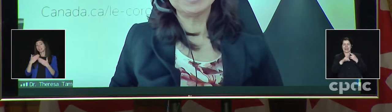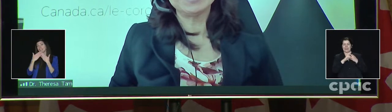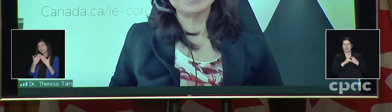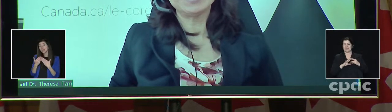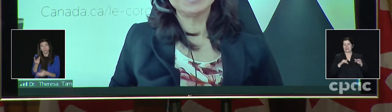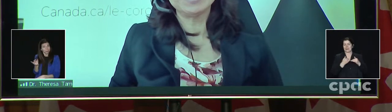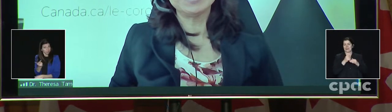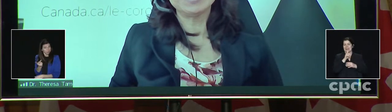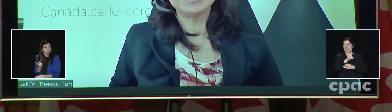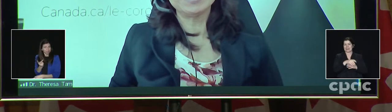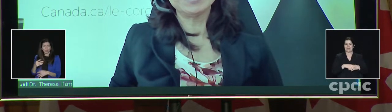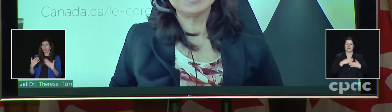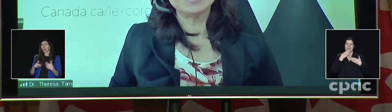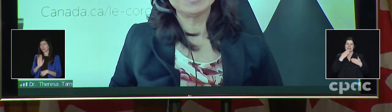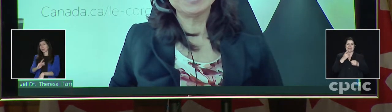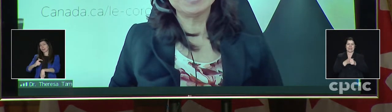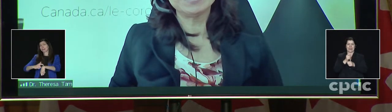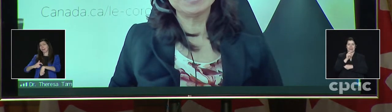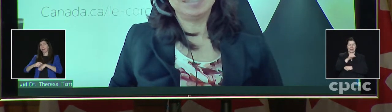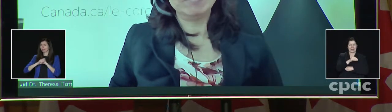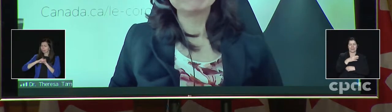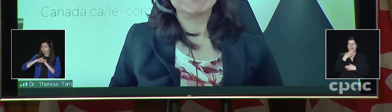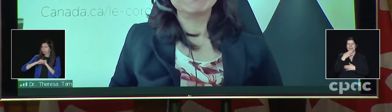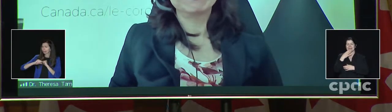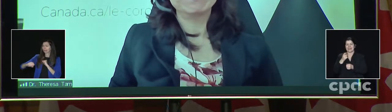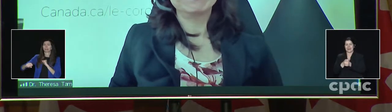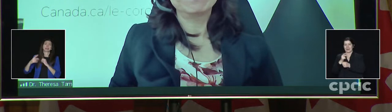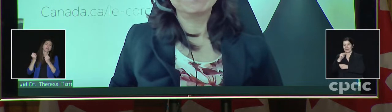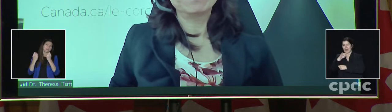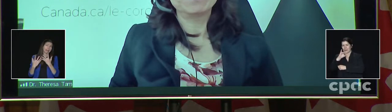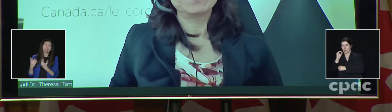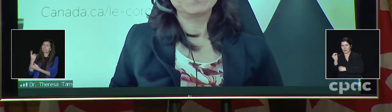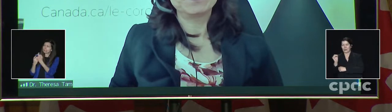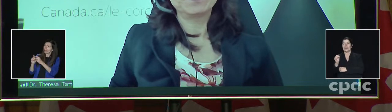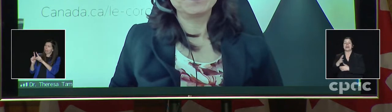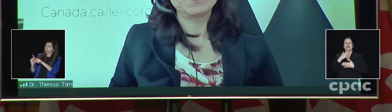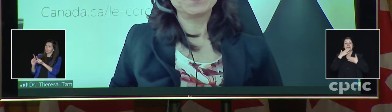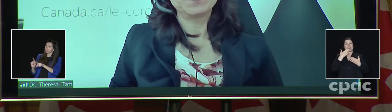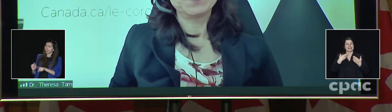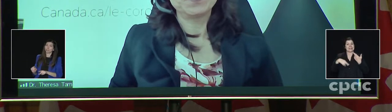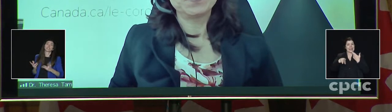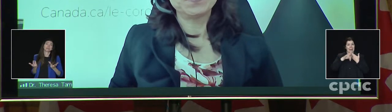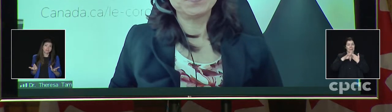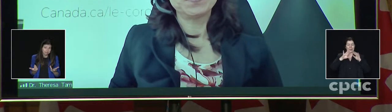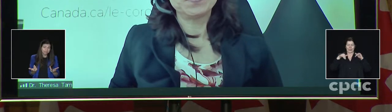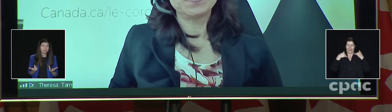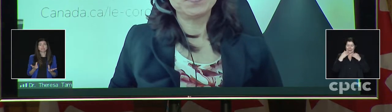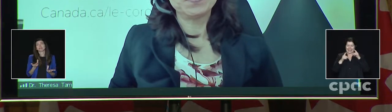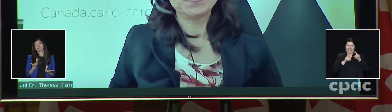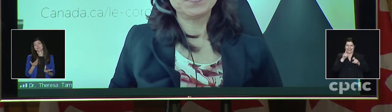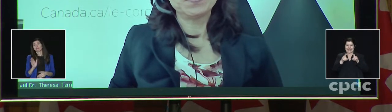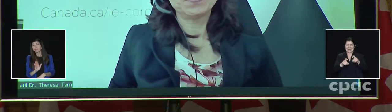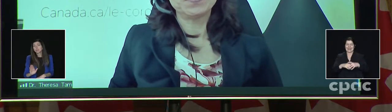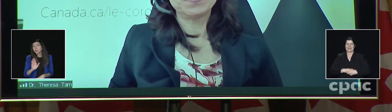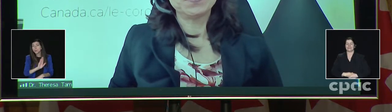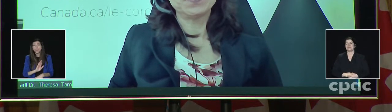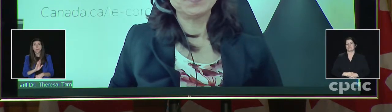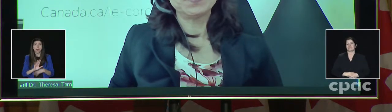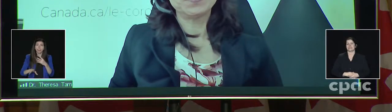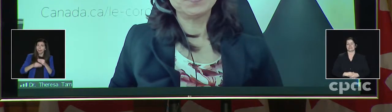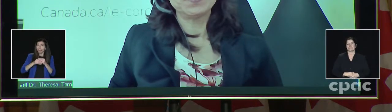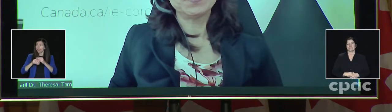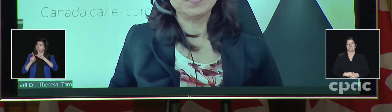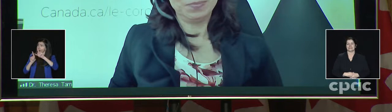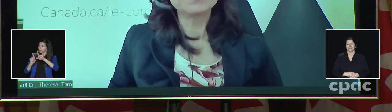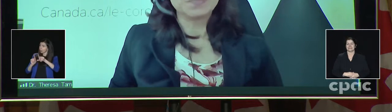for taking so much time to answer all of our questions. And the more answers that we're able to provide, the more people are aware